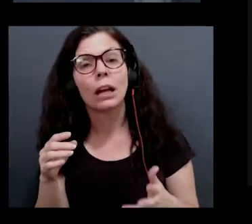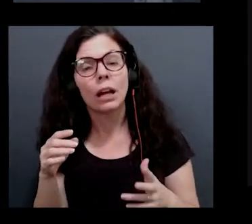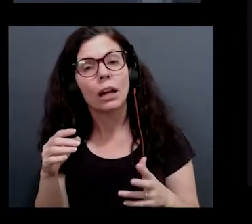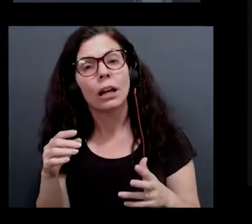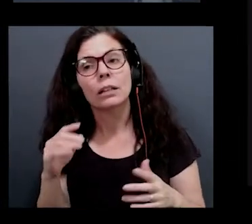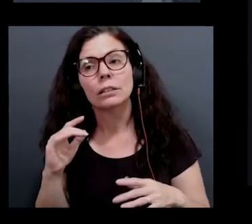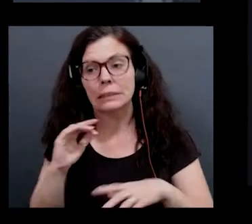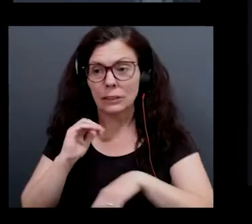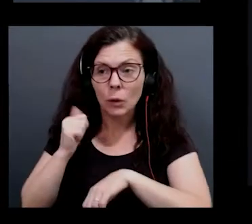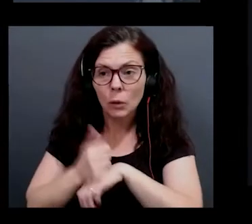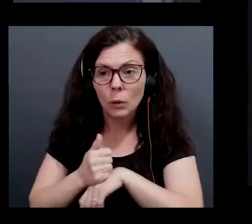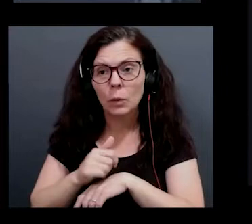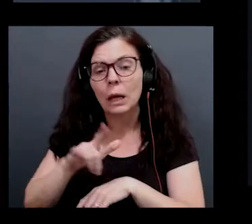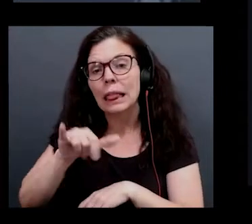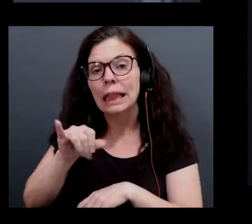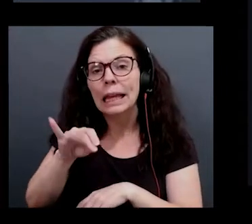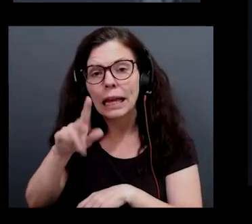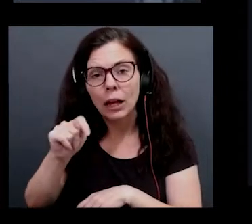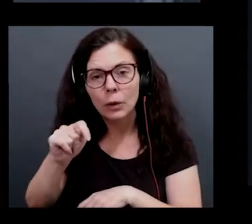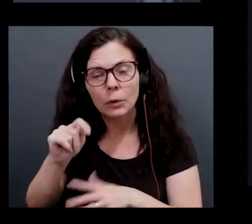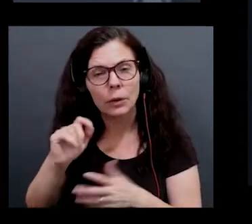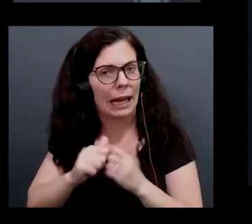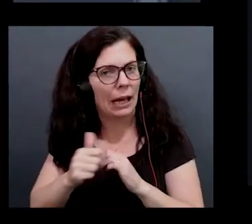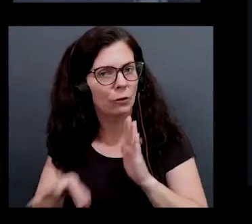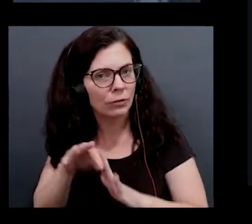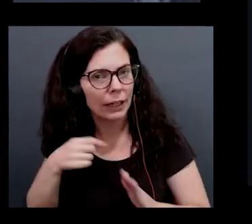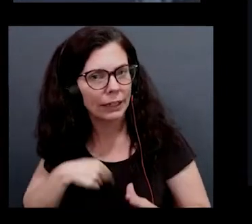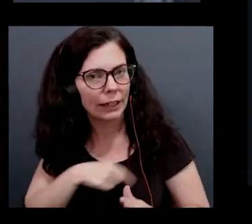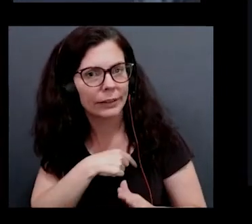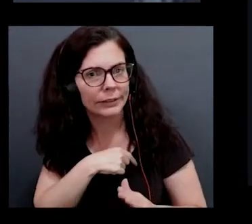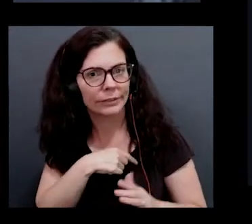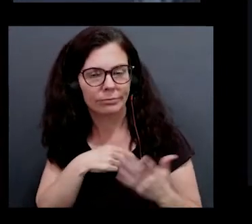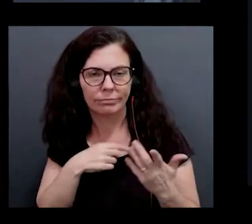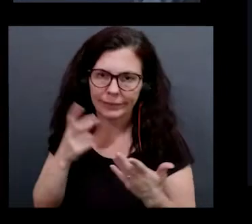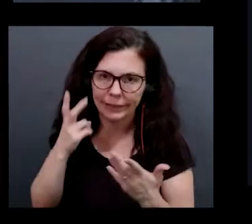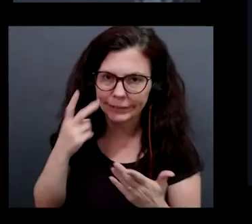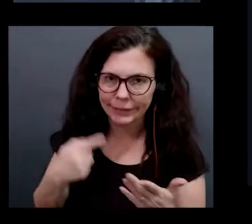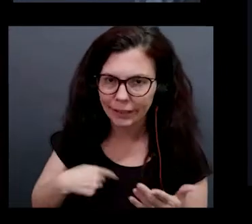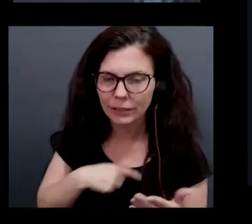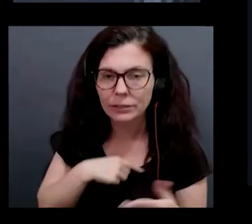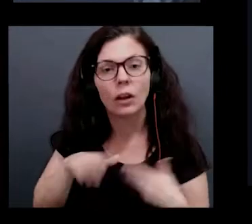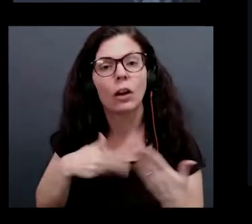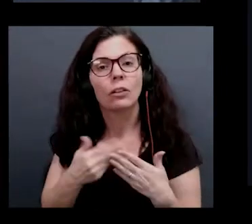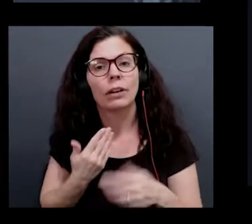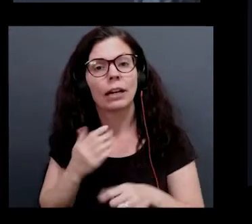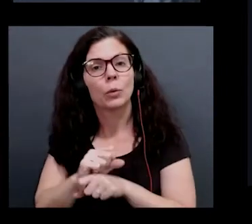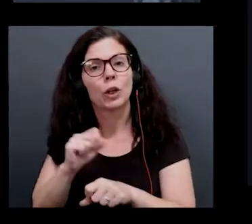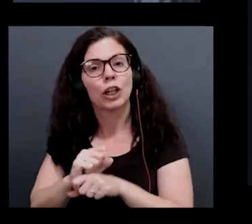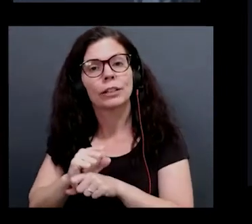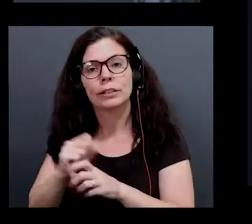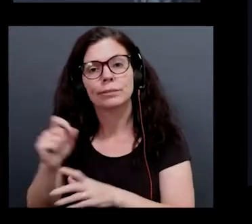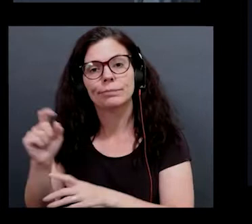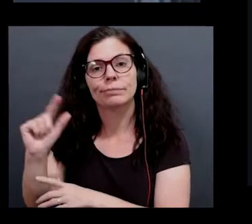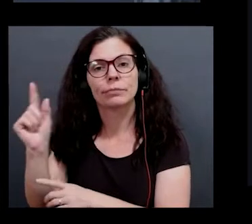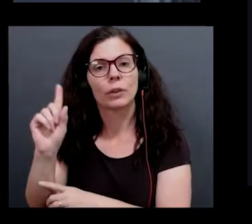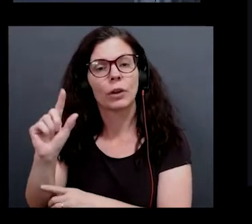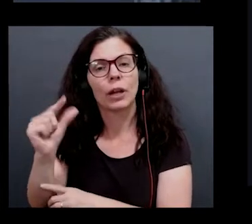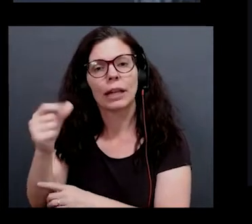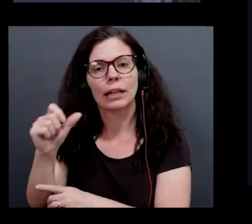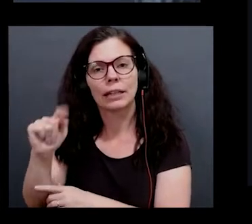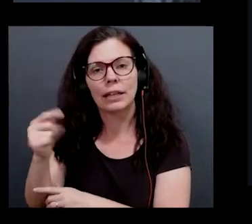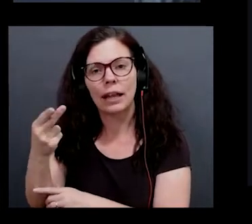just how you can find us and how you can see us. All of our work is on GitHub. So all of our machine learning